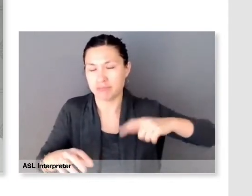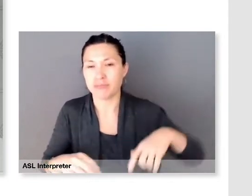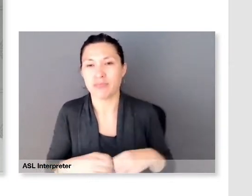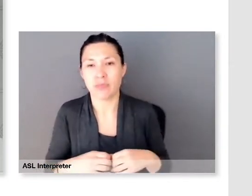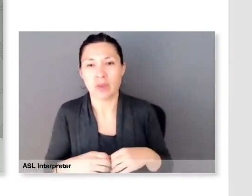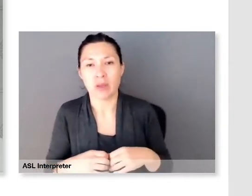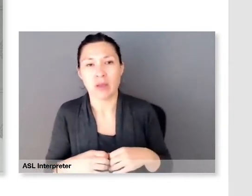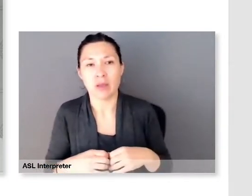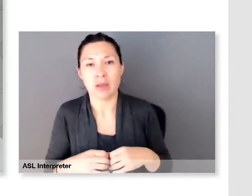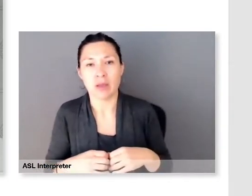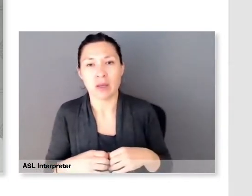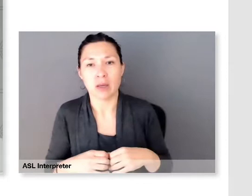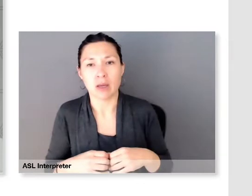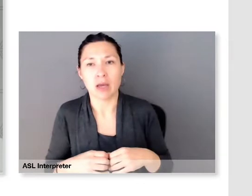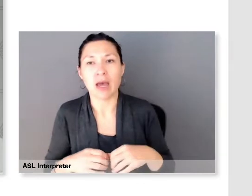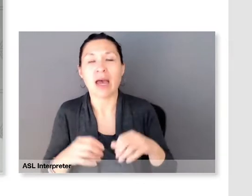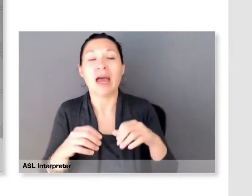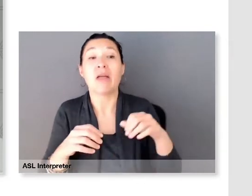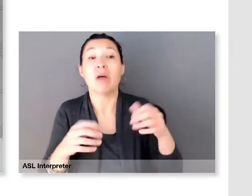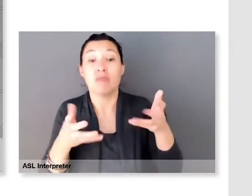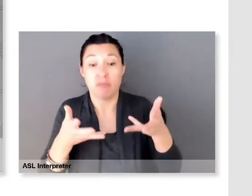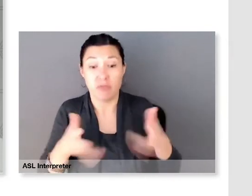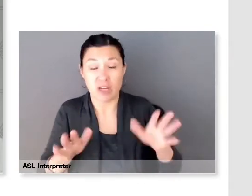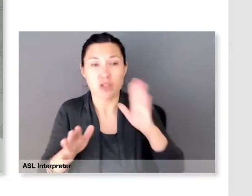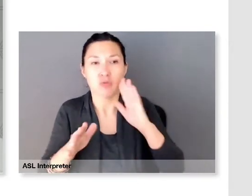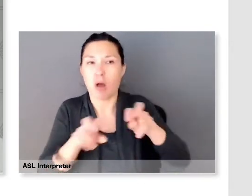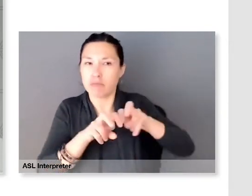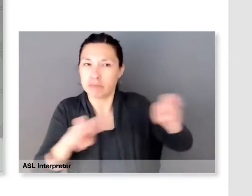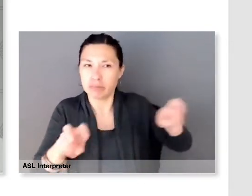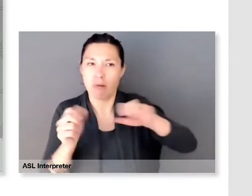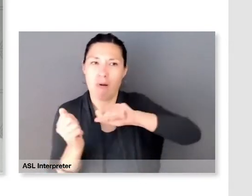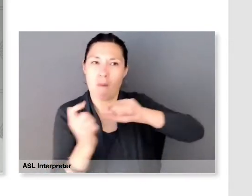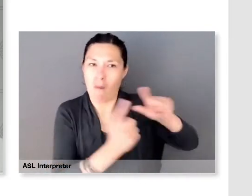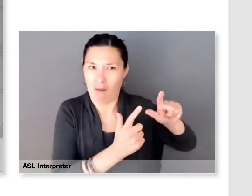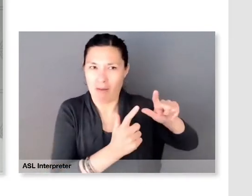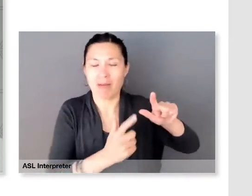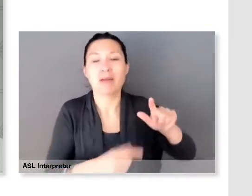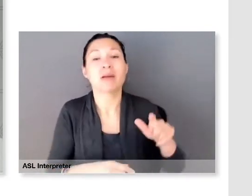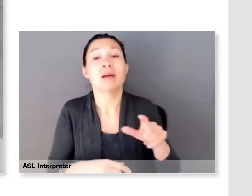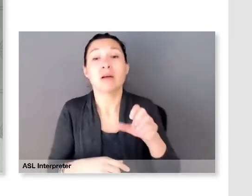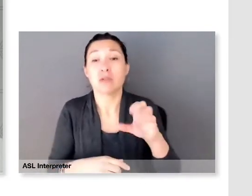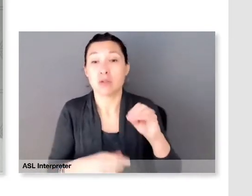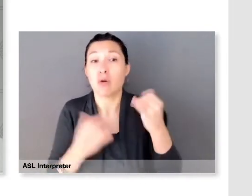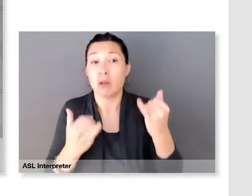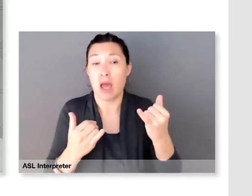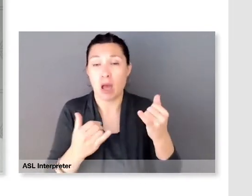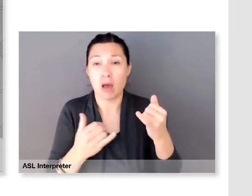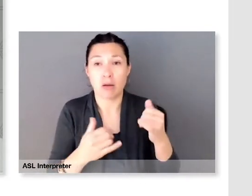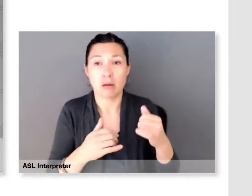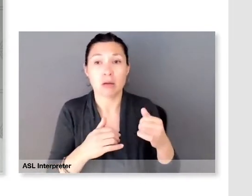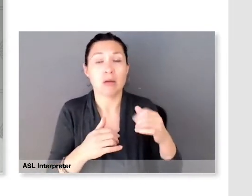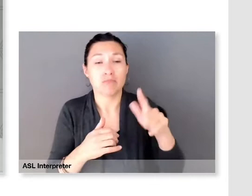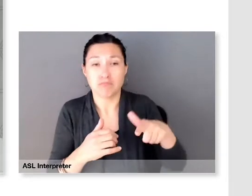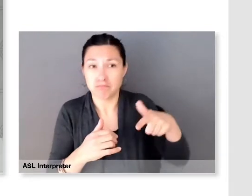a broad panel discussion and Q&A. So without further ado, I'd like to hand it off